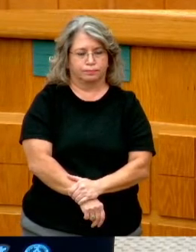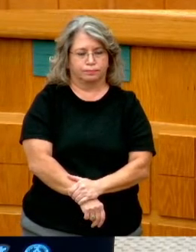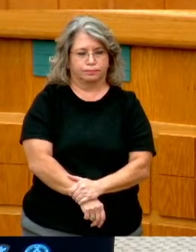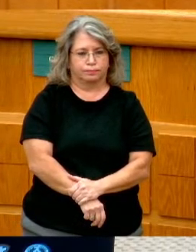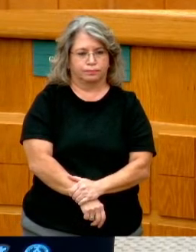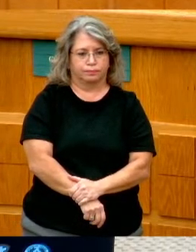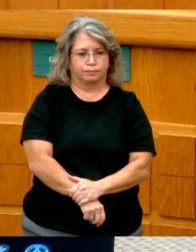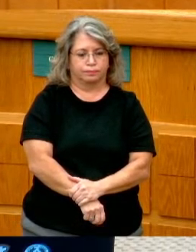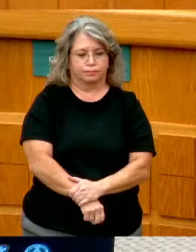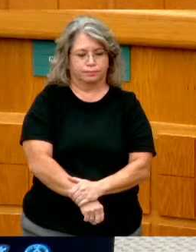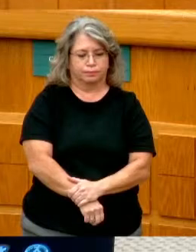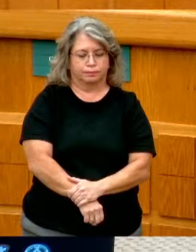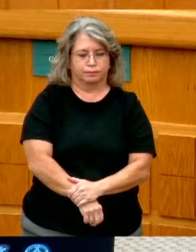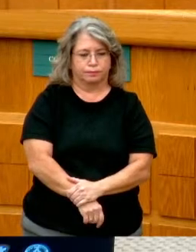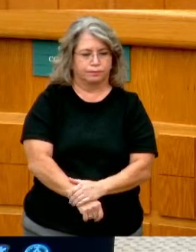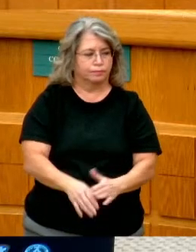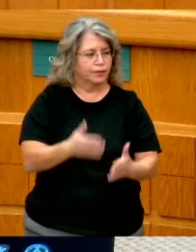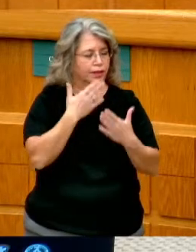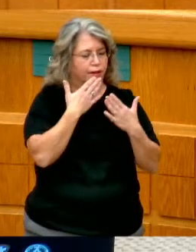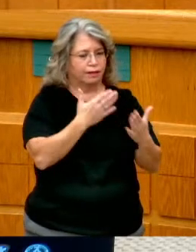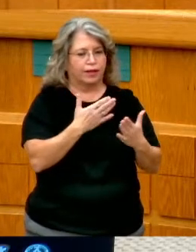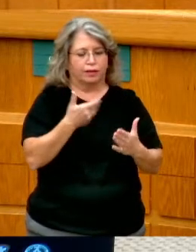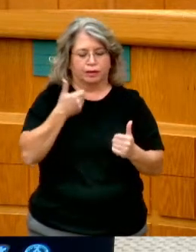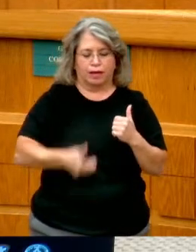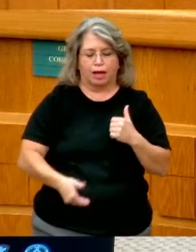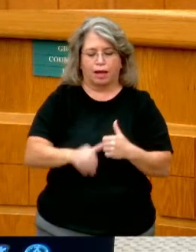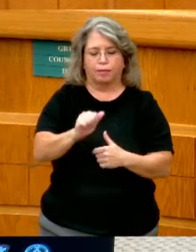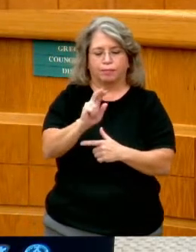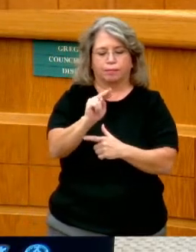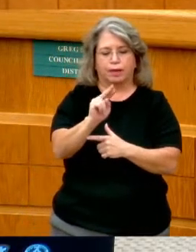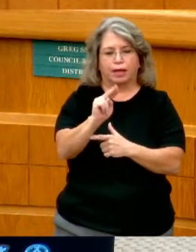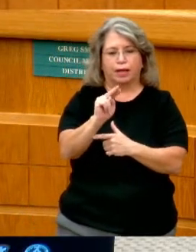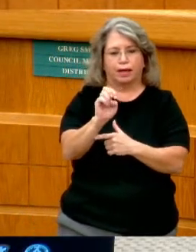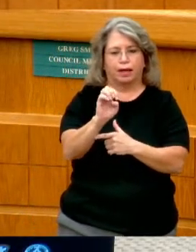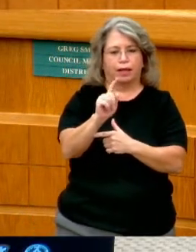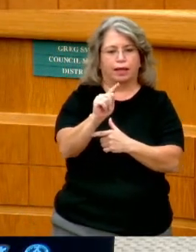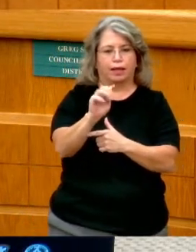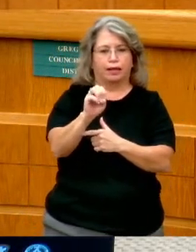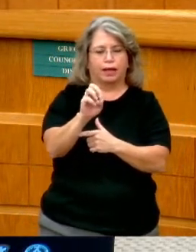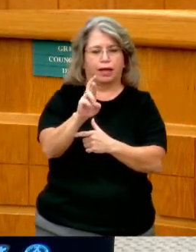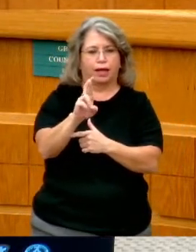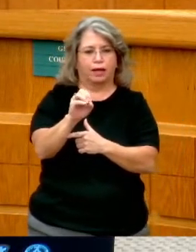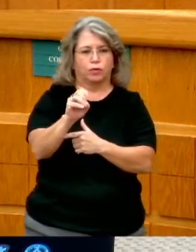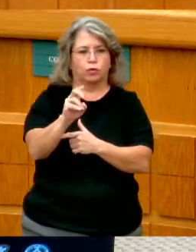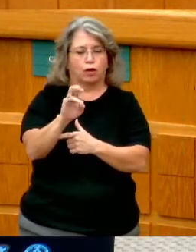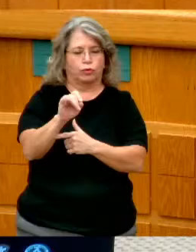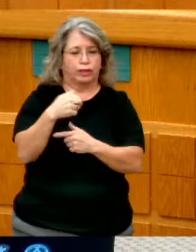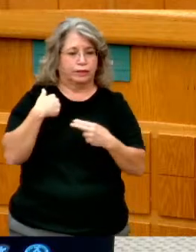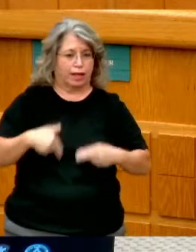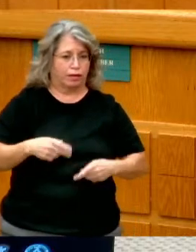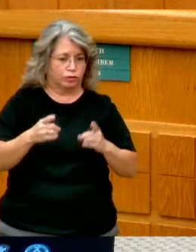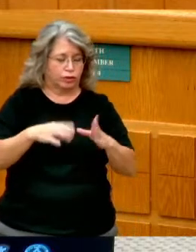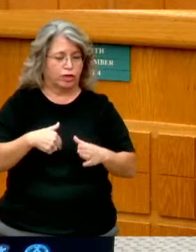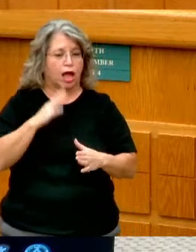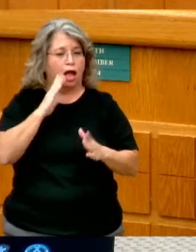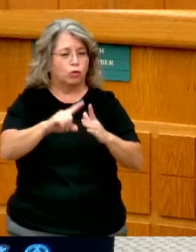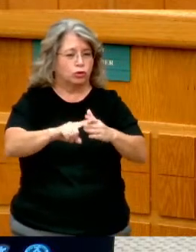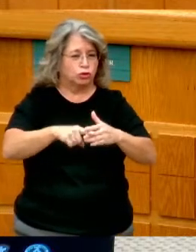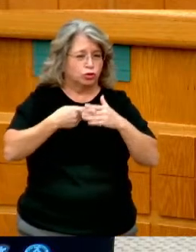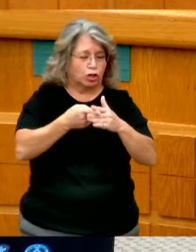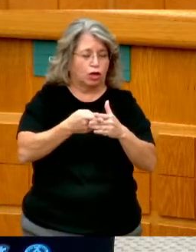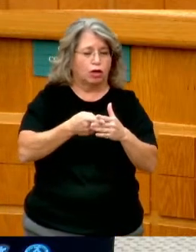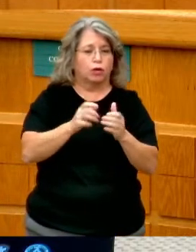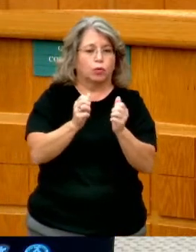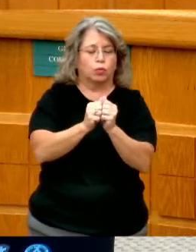826-7200. Thank you. Annette Rodriguez, Health Director. I'm going to go ahead and start with the Nueces County